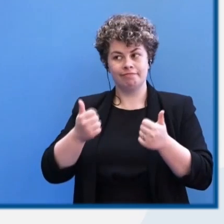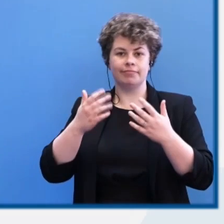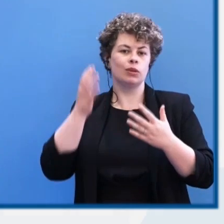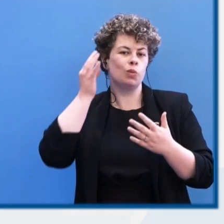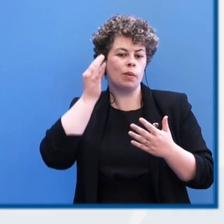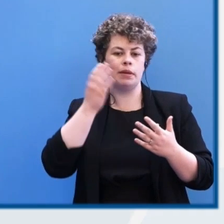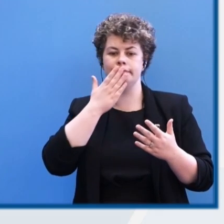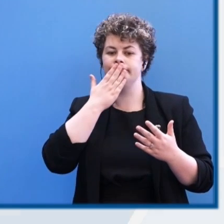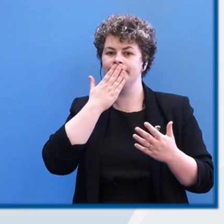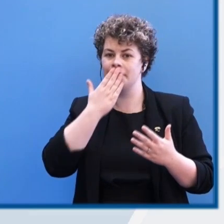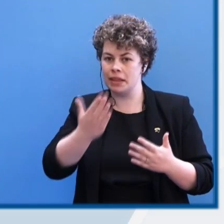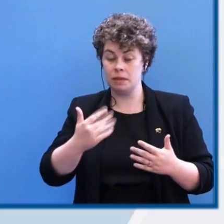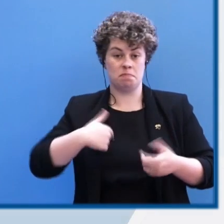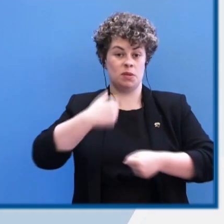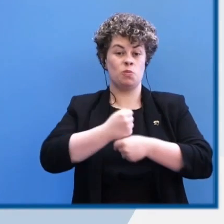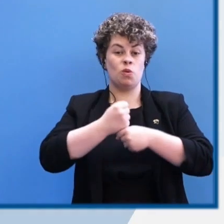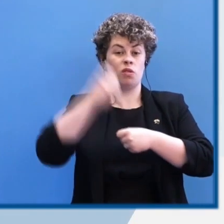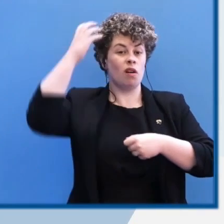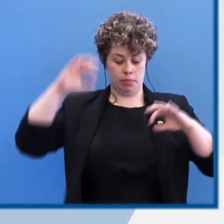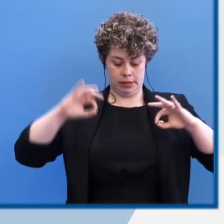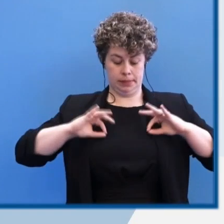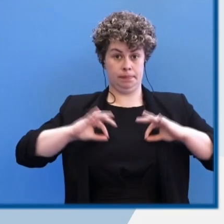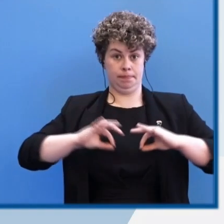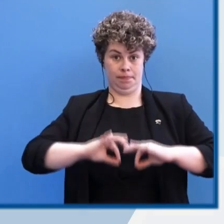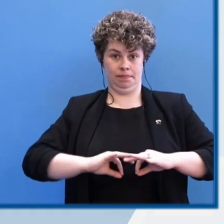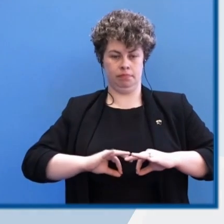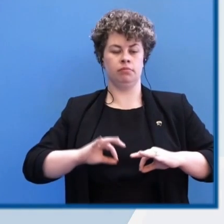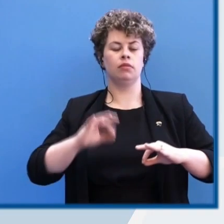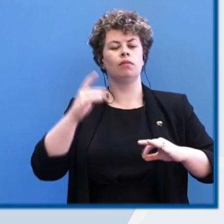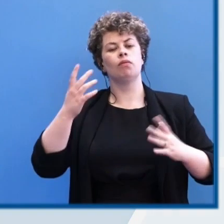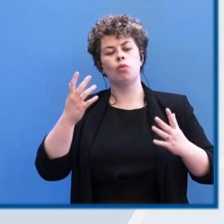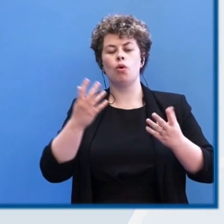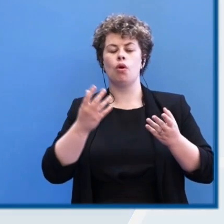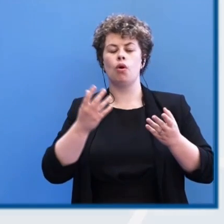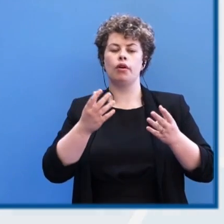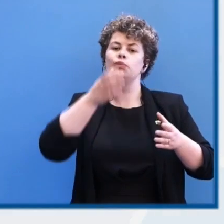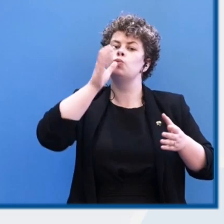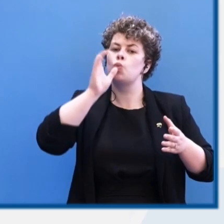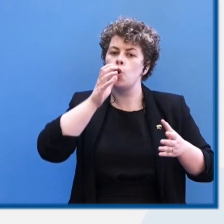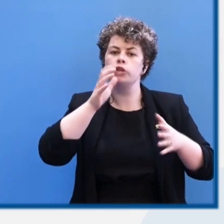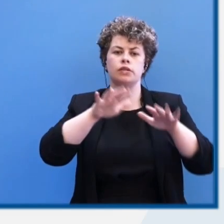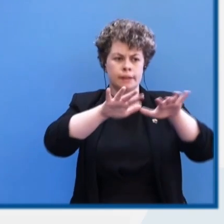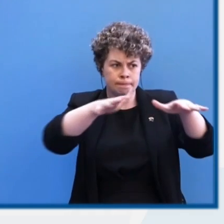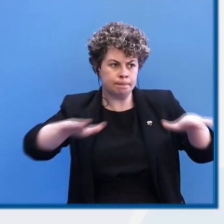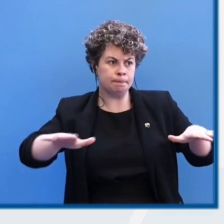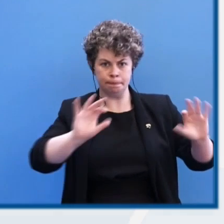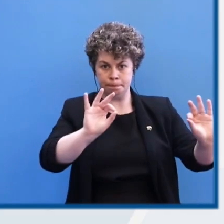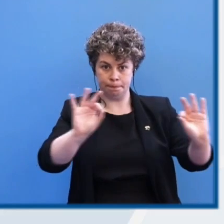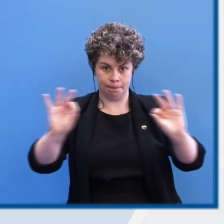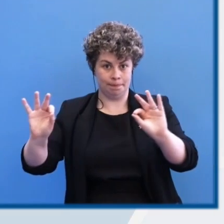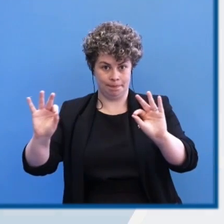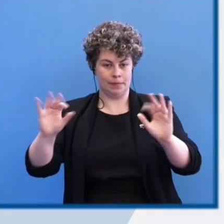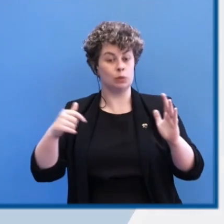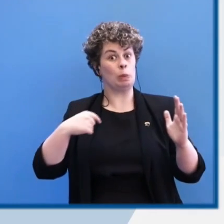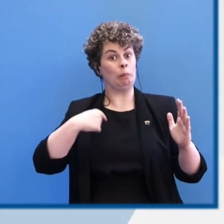Water Resources in Nile Water Directorate. Nile Water Directorate is responsible of water